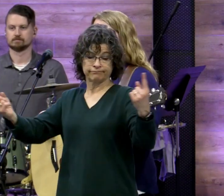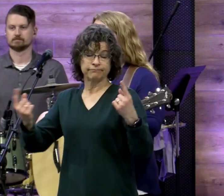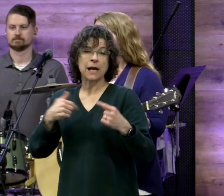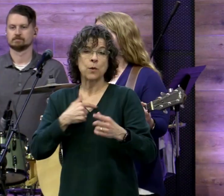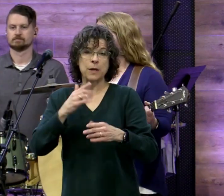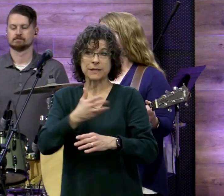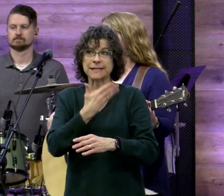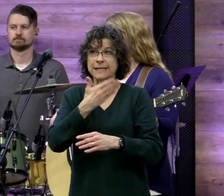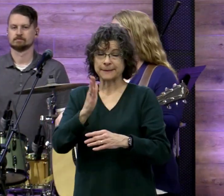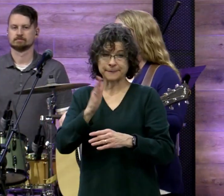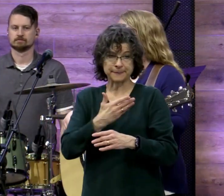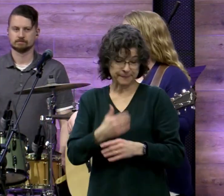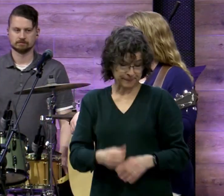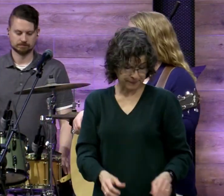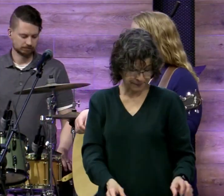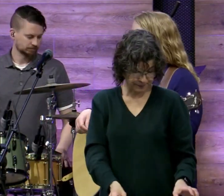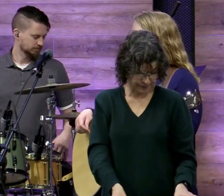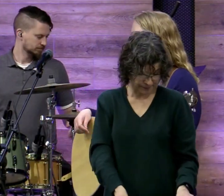celebrate communion together.